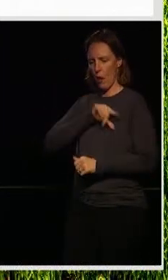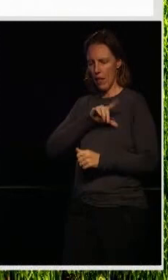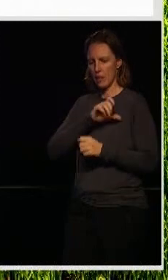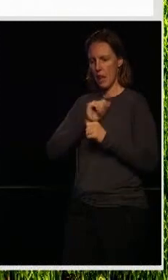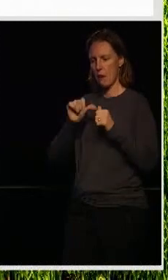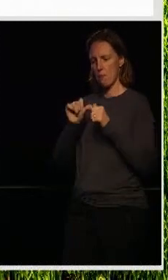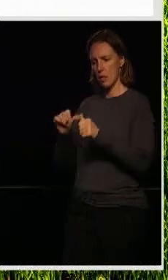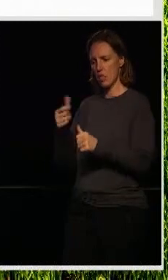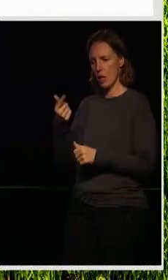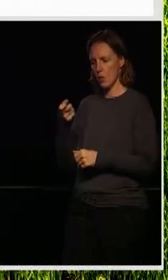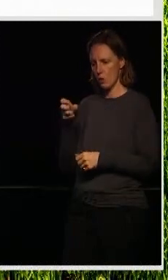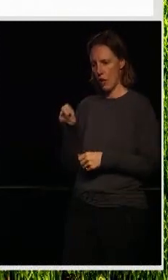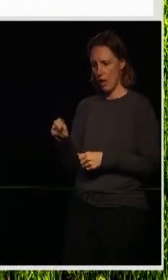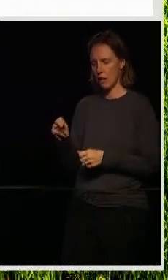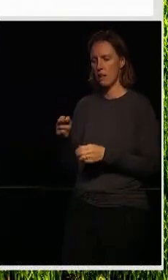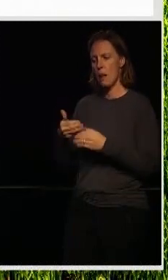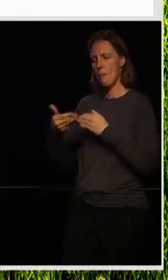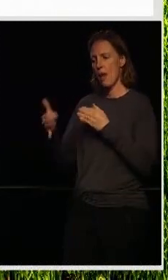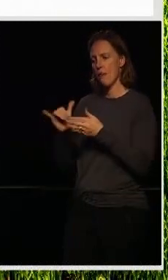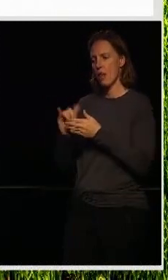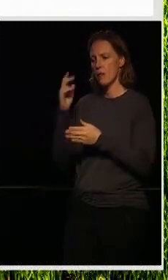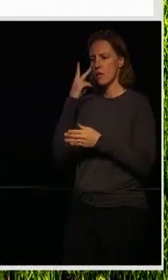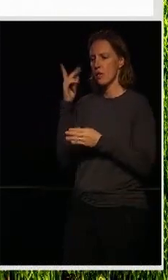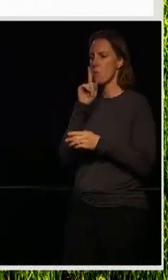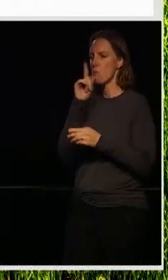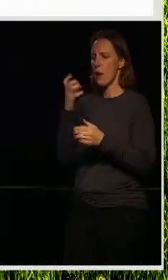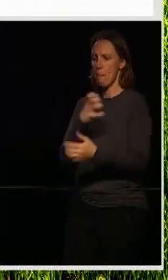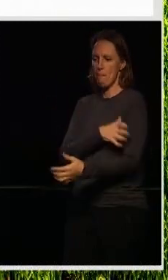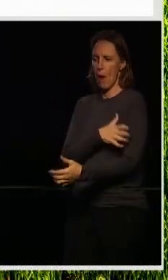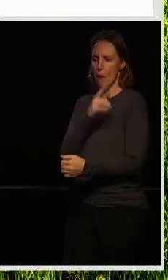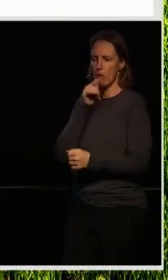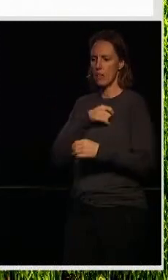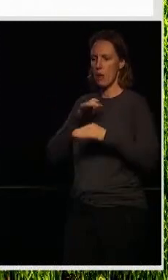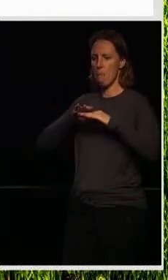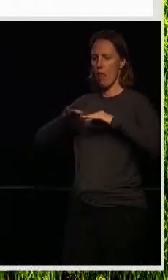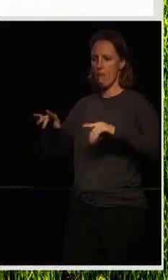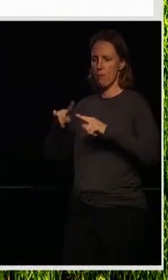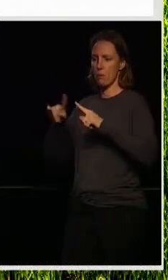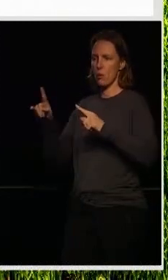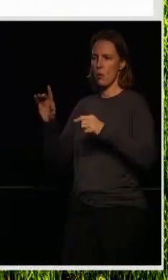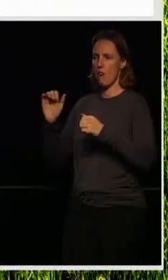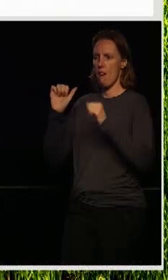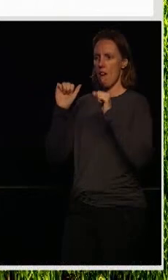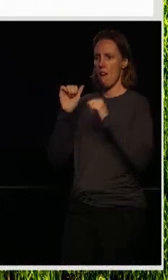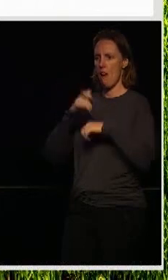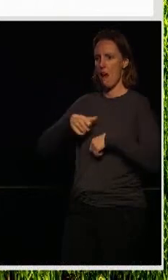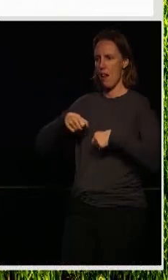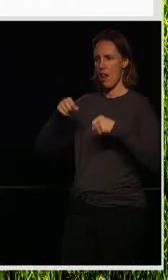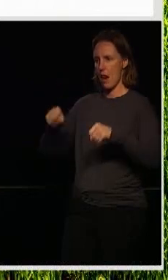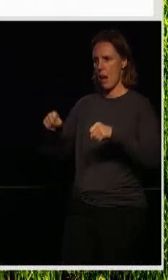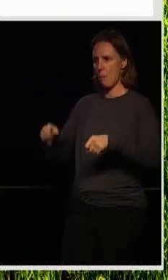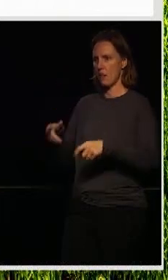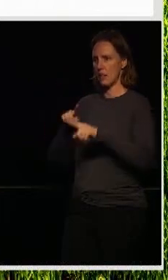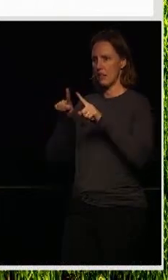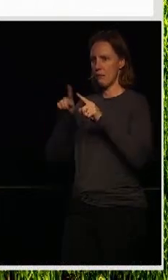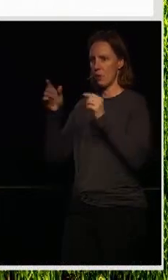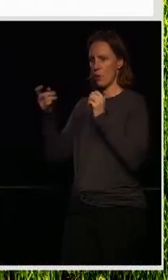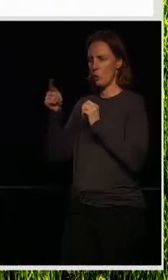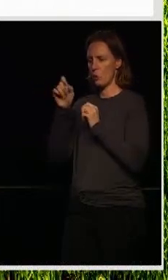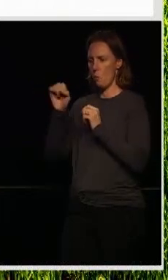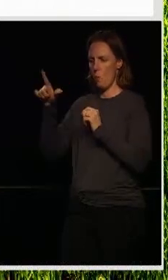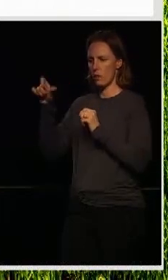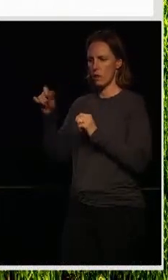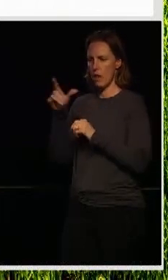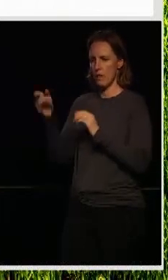Beyond that, we see the real power of the Crover robot as a platform to enable different tools and technologies to